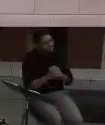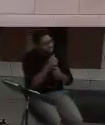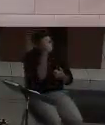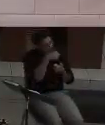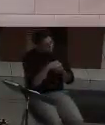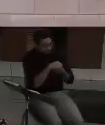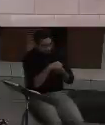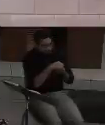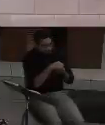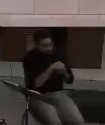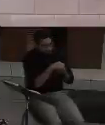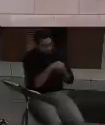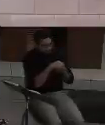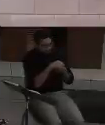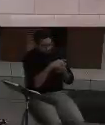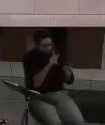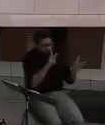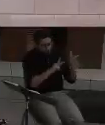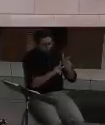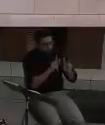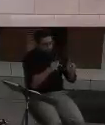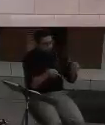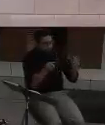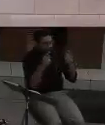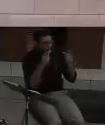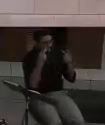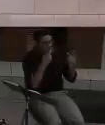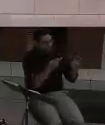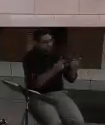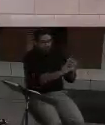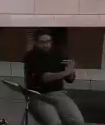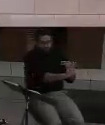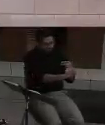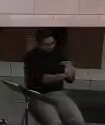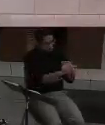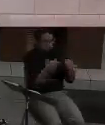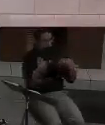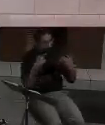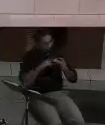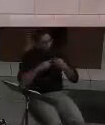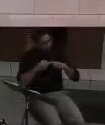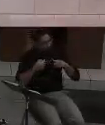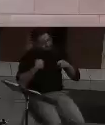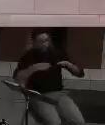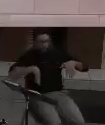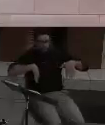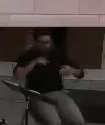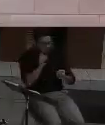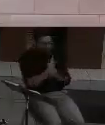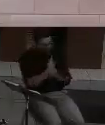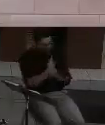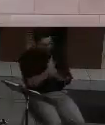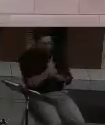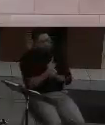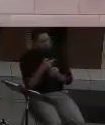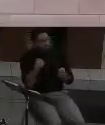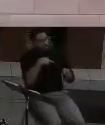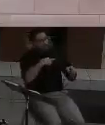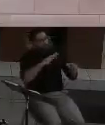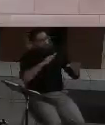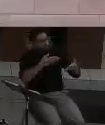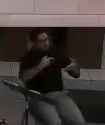have visitors at MCCDC, but friends who we look forward to getting to know better, and so we are so glad that you're here. We would welcome